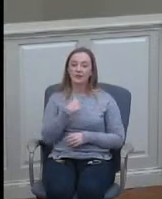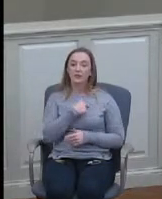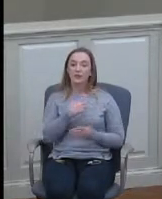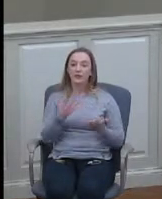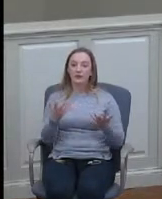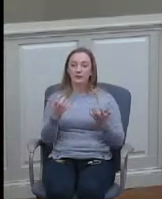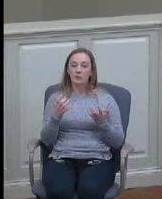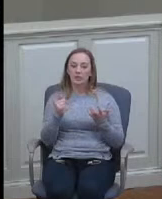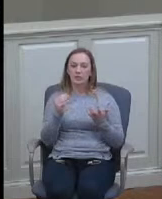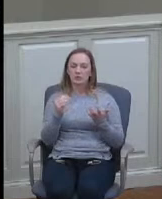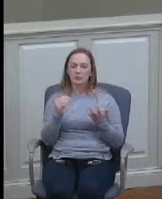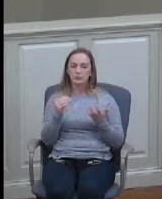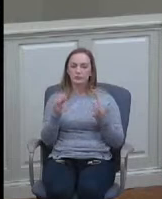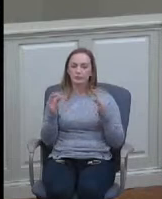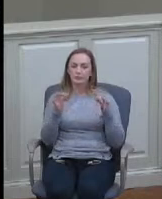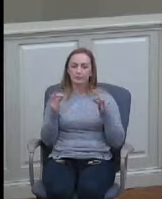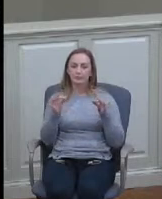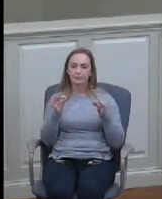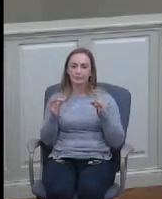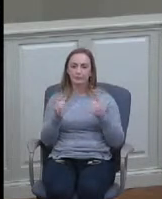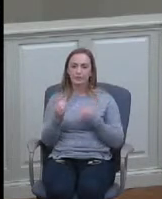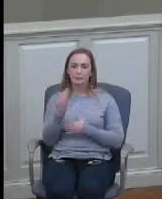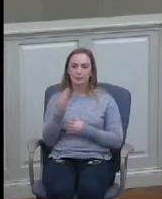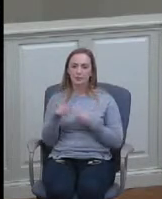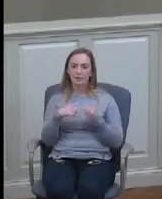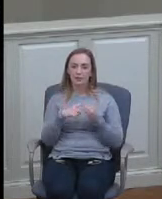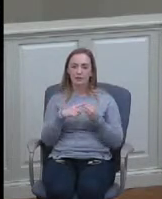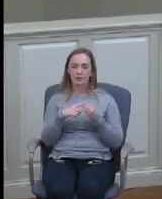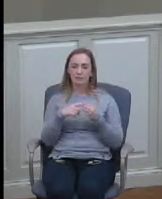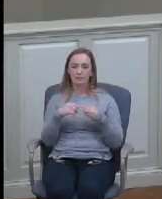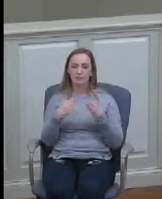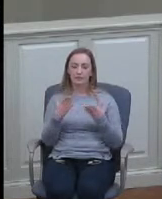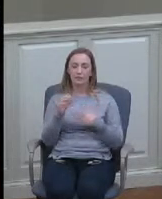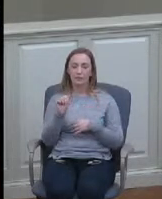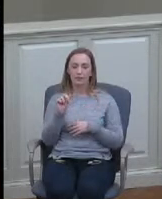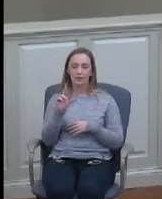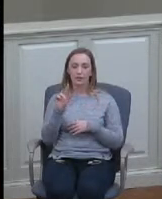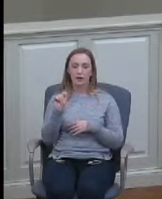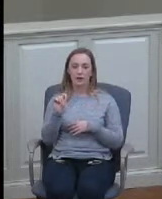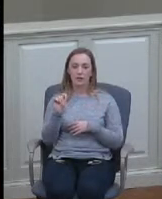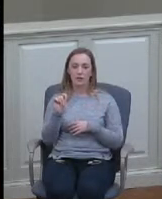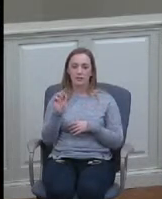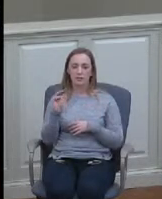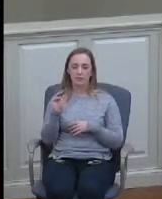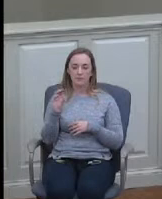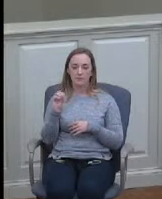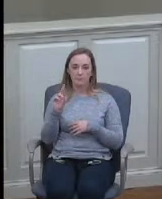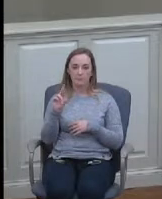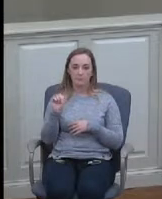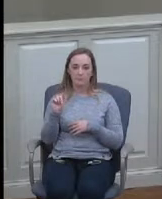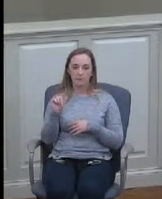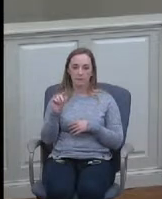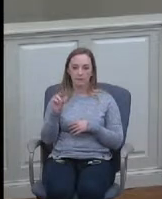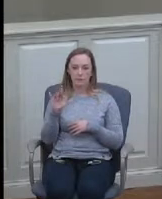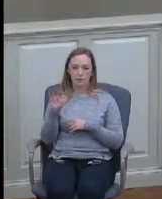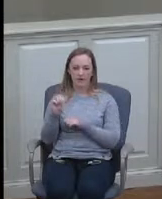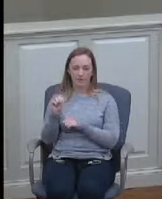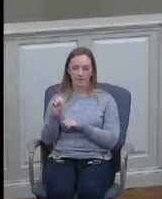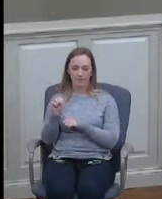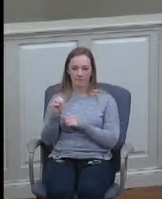to talk with you tonight about getting an art moratorium for the next 12 months. I